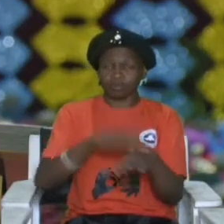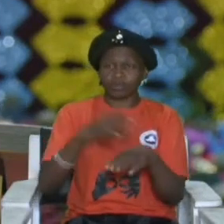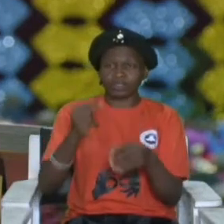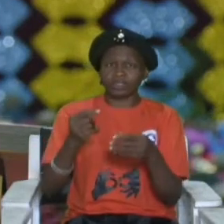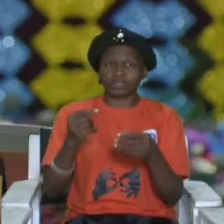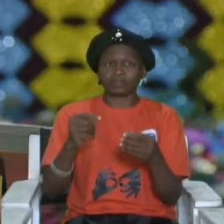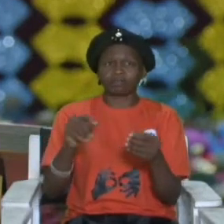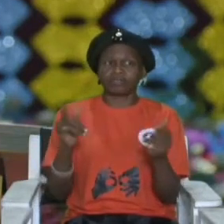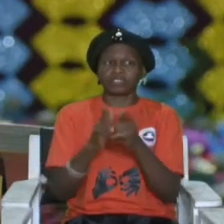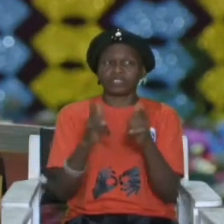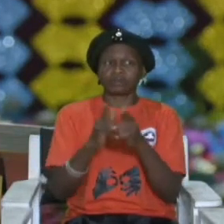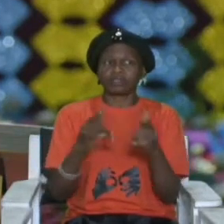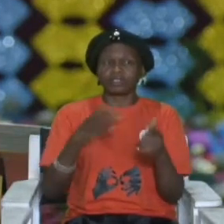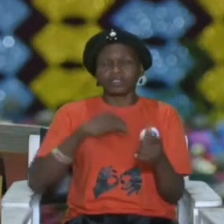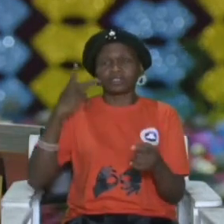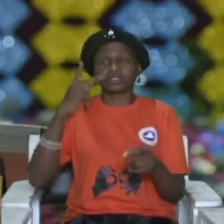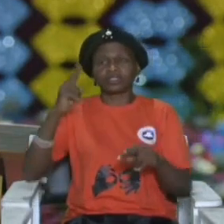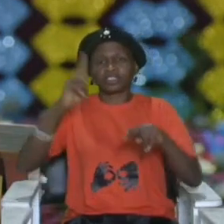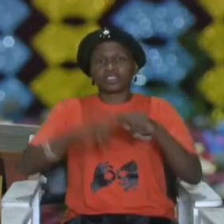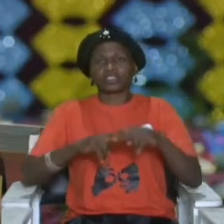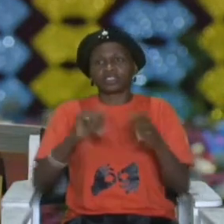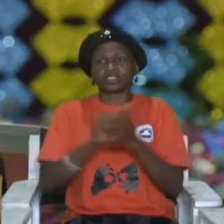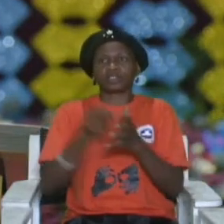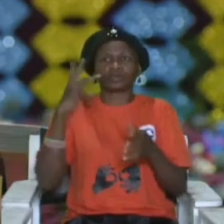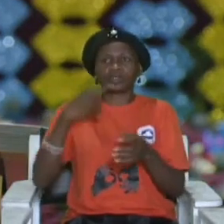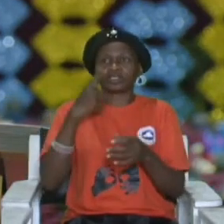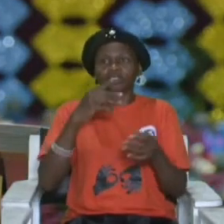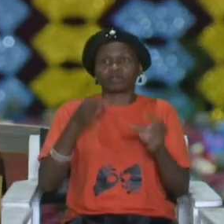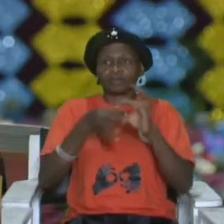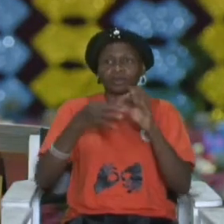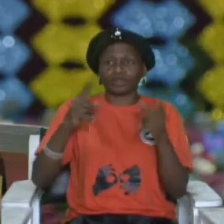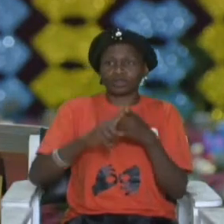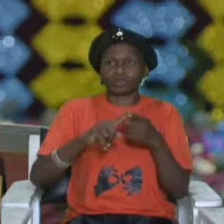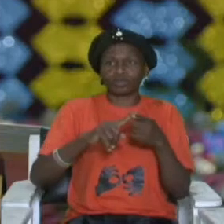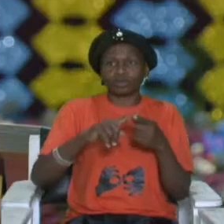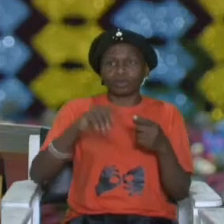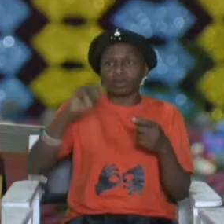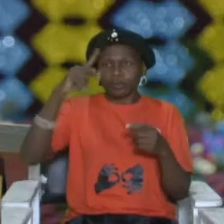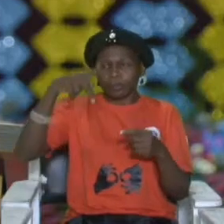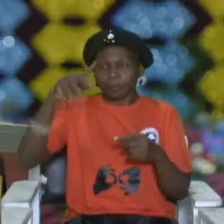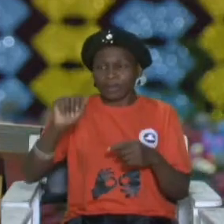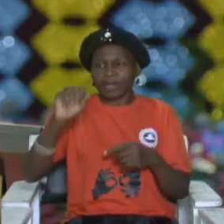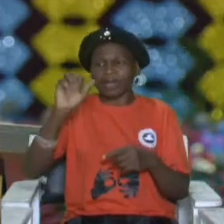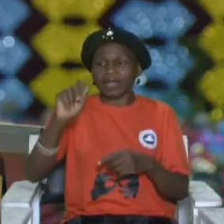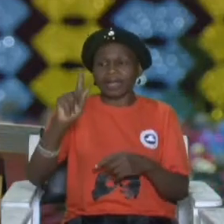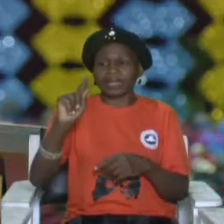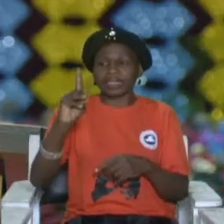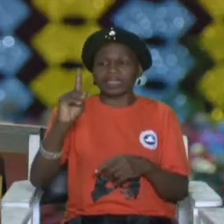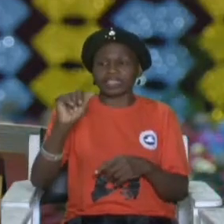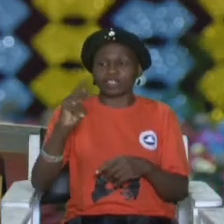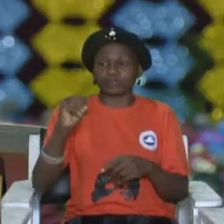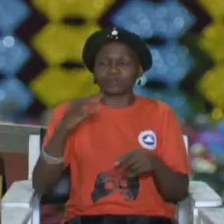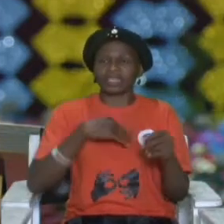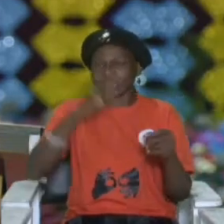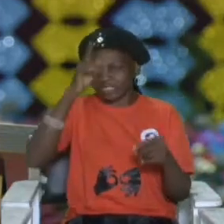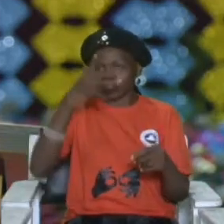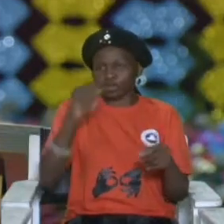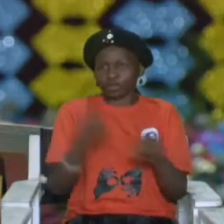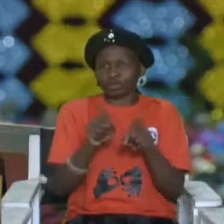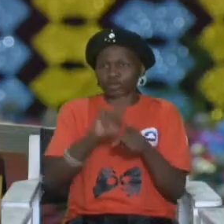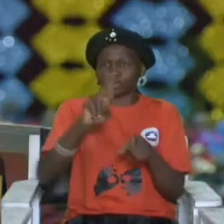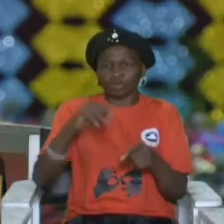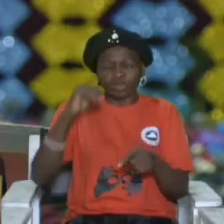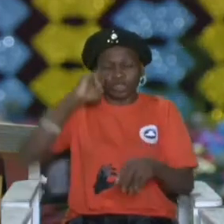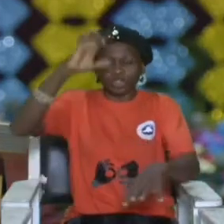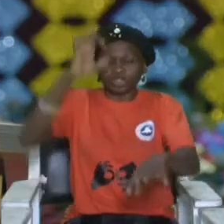campground. He saw a chair that was said belonged to Park Indayomi, which Daddy Gio also used. He quickly